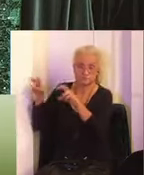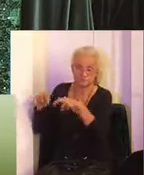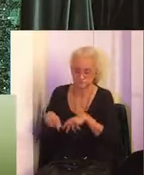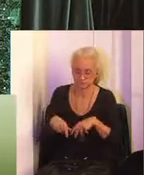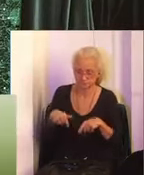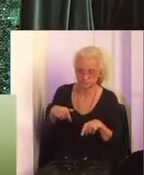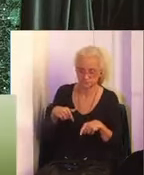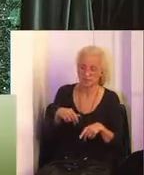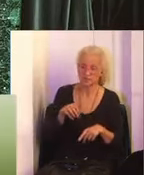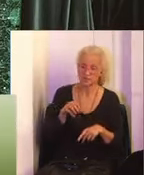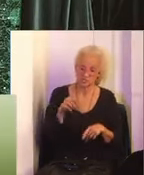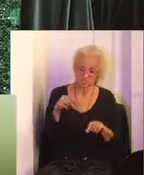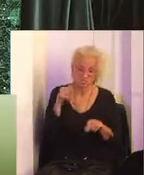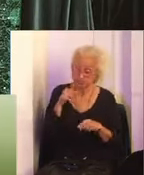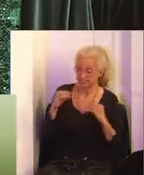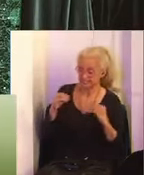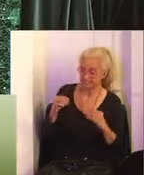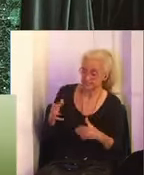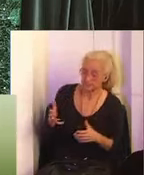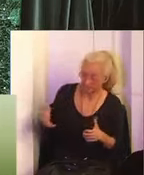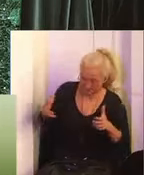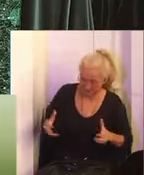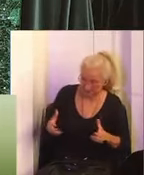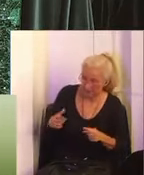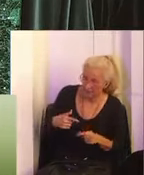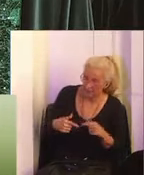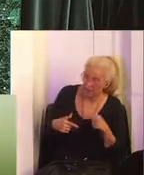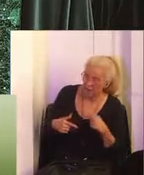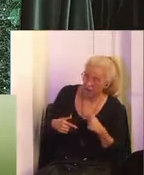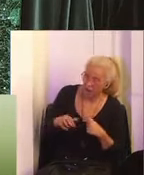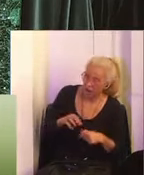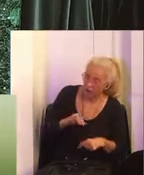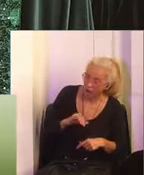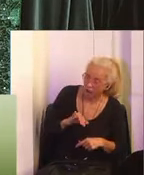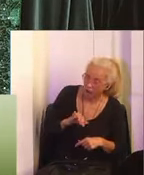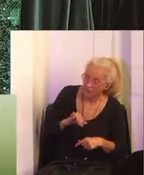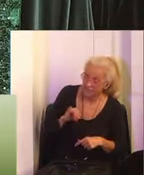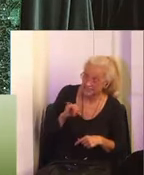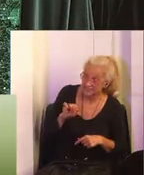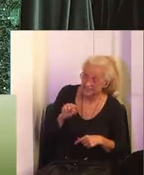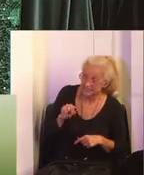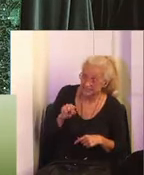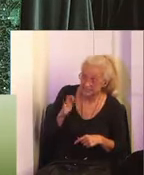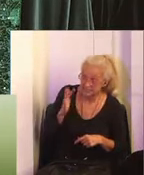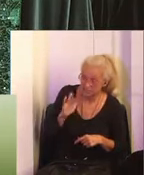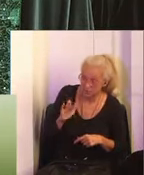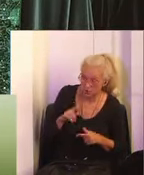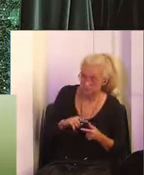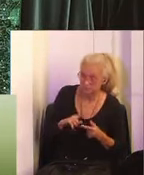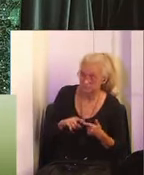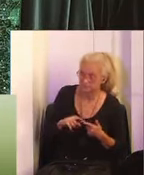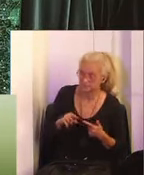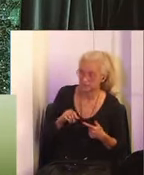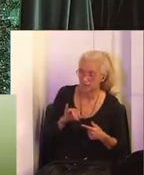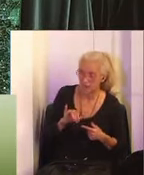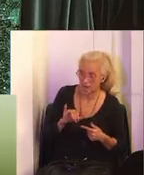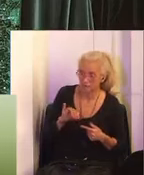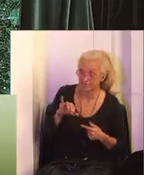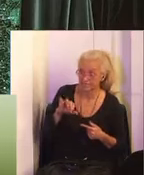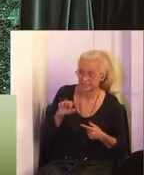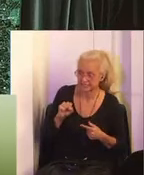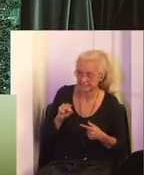she would teach them to say, I is smart. I